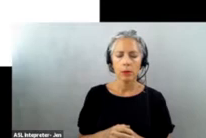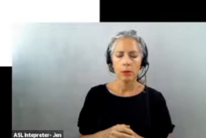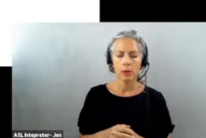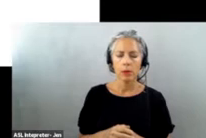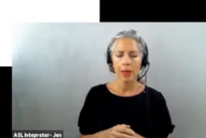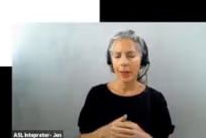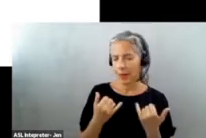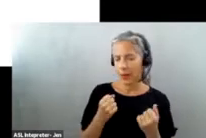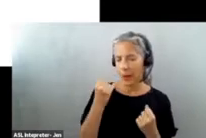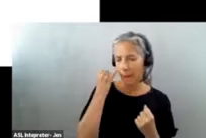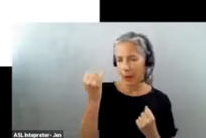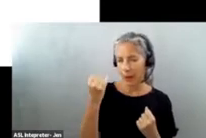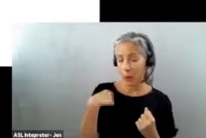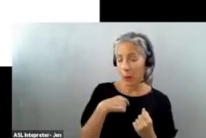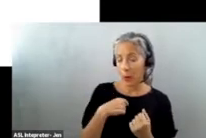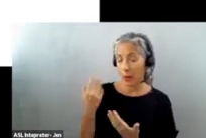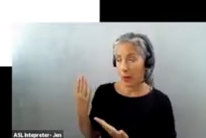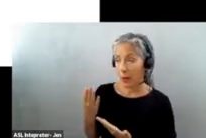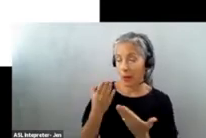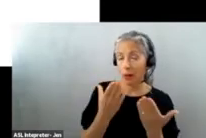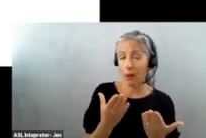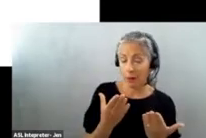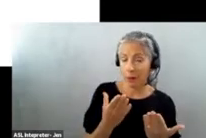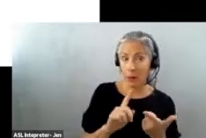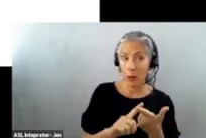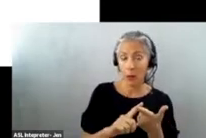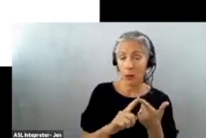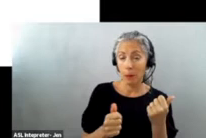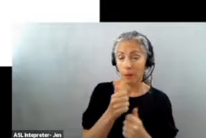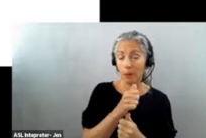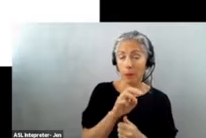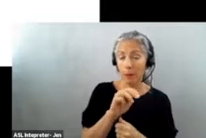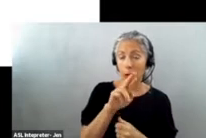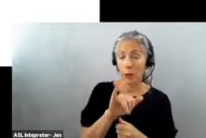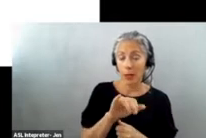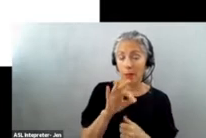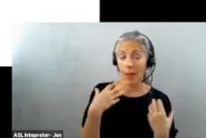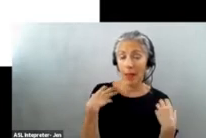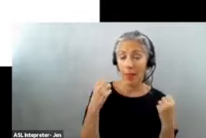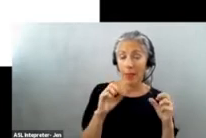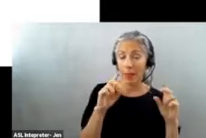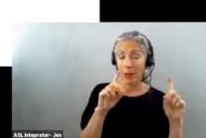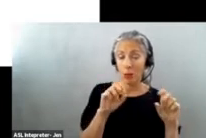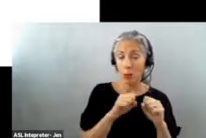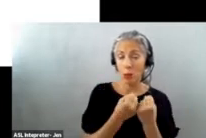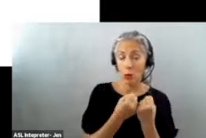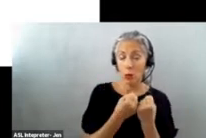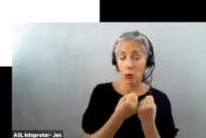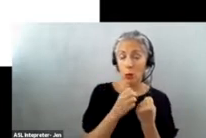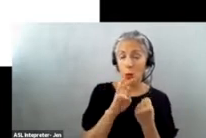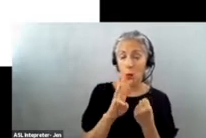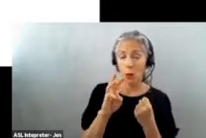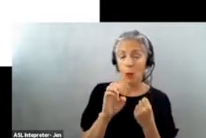should imagine, we are coming with recommendations to the Ministry of Health, Education, Social Welfare in different